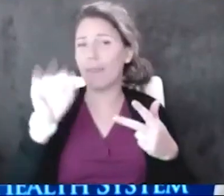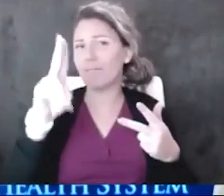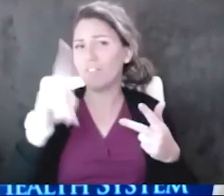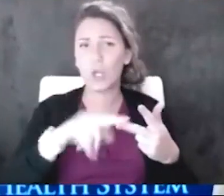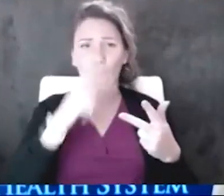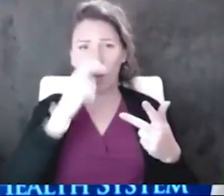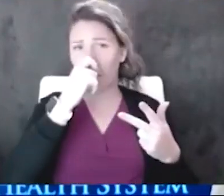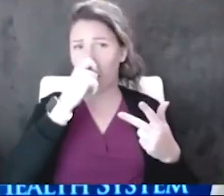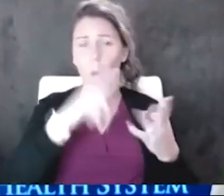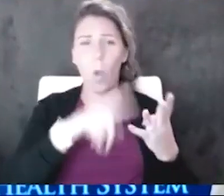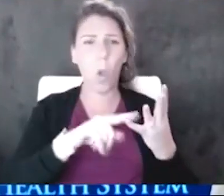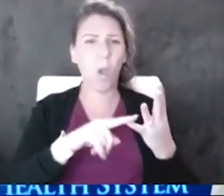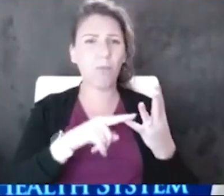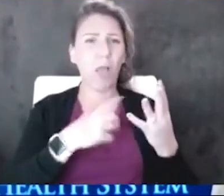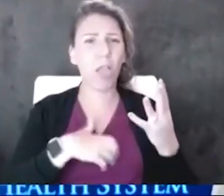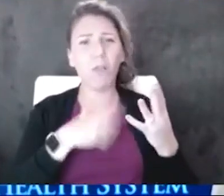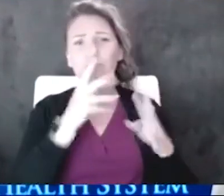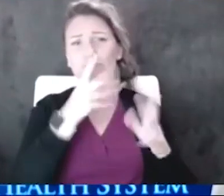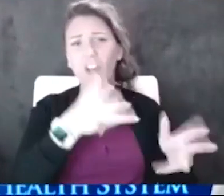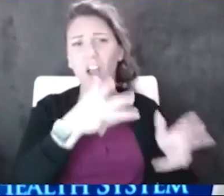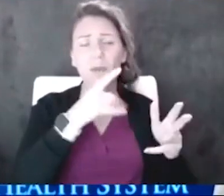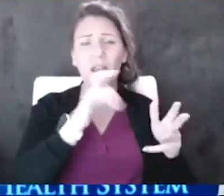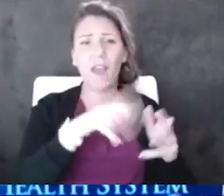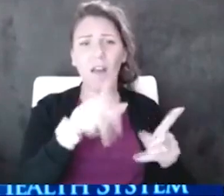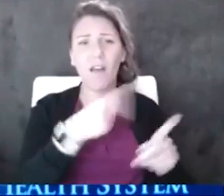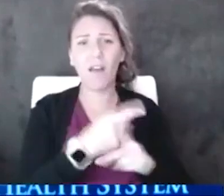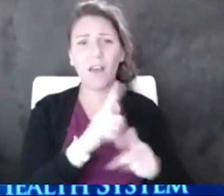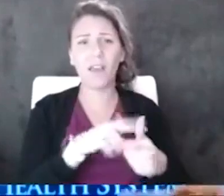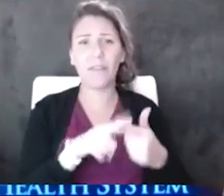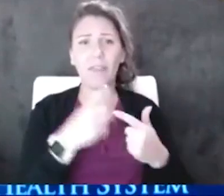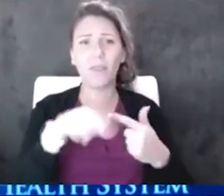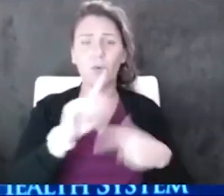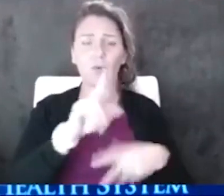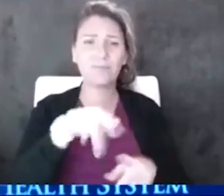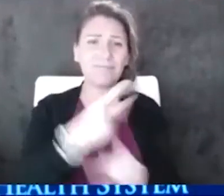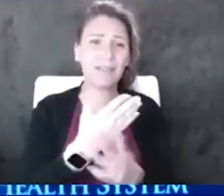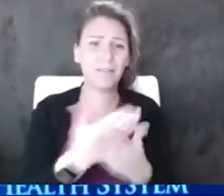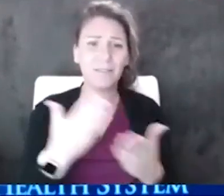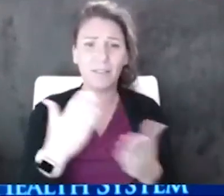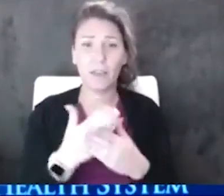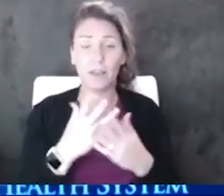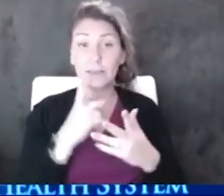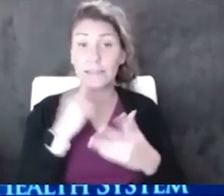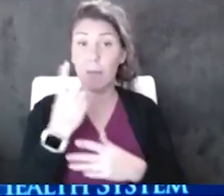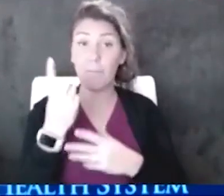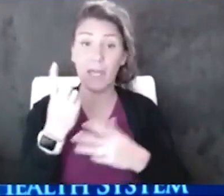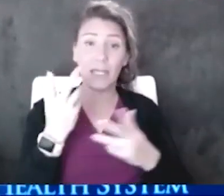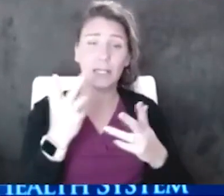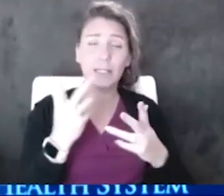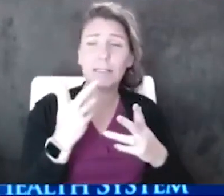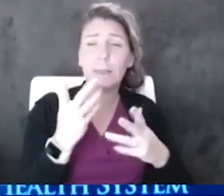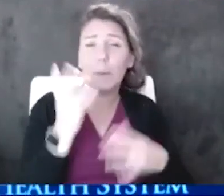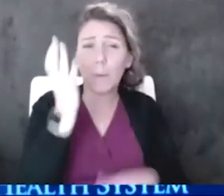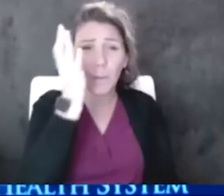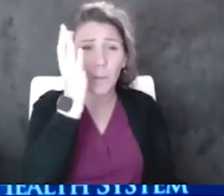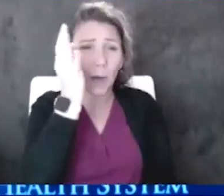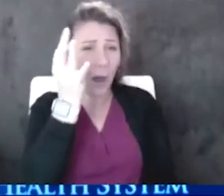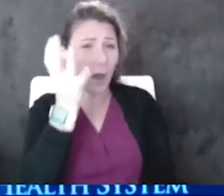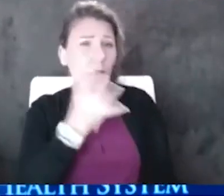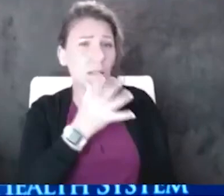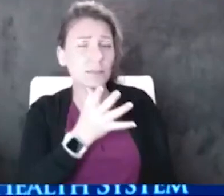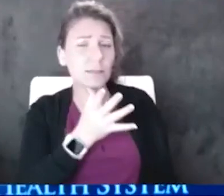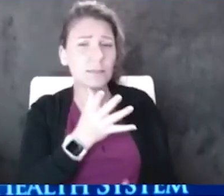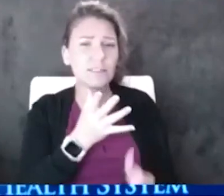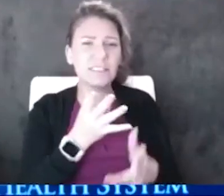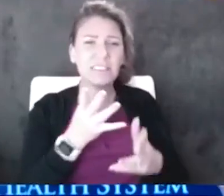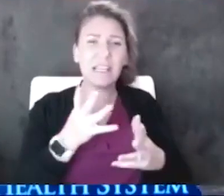flu bug. And those little things take somebody who's just barely compensated on a daily basis, and it pushes